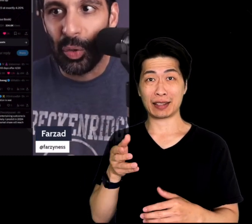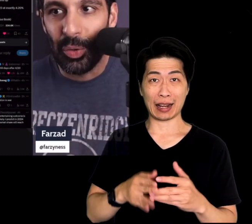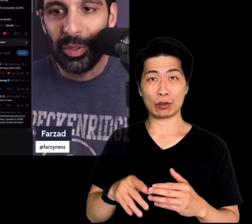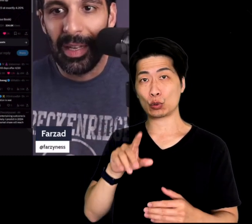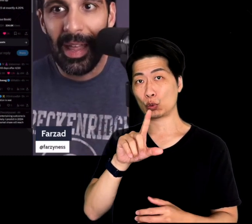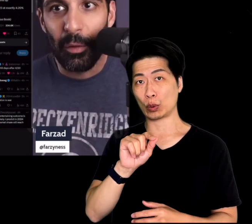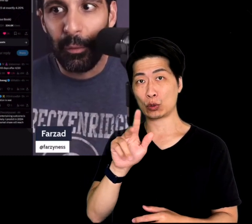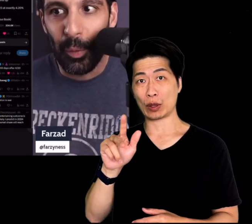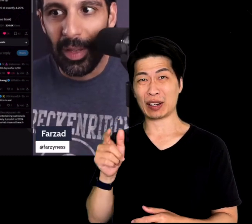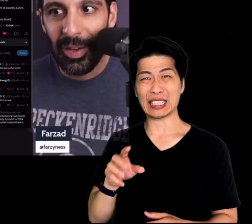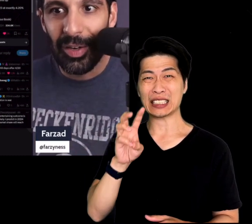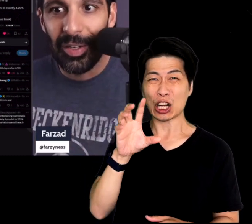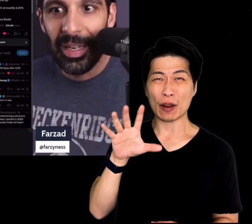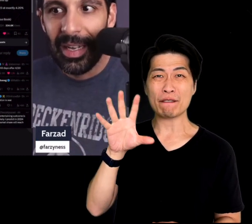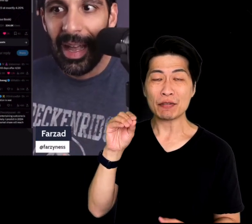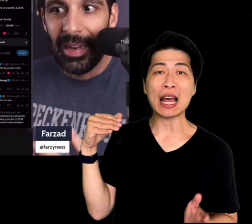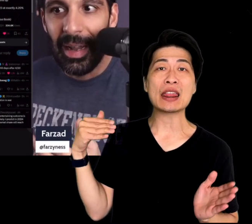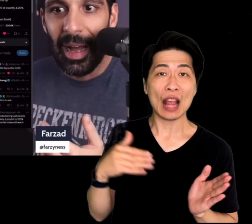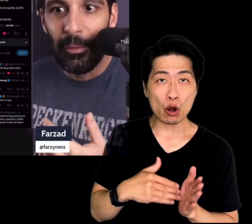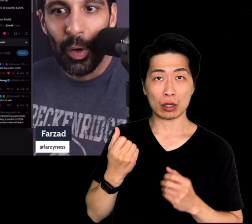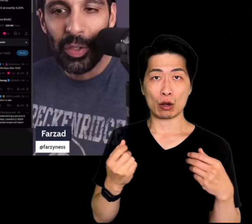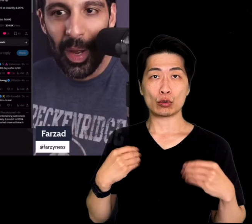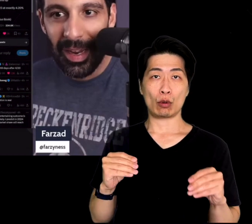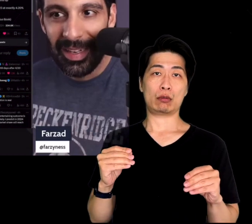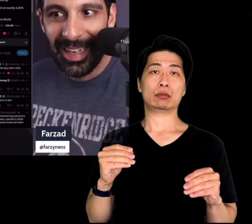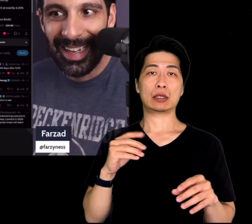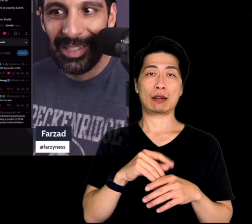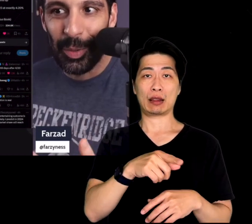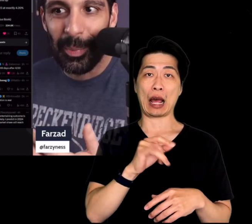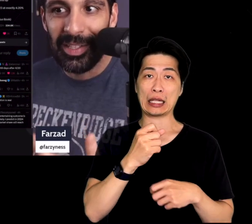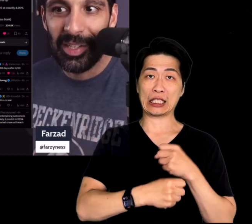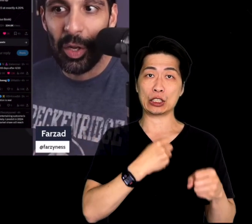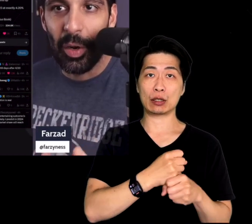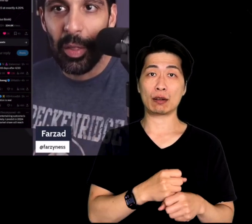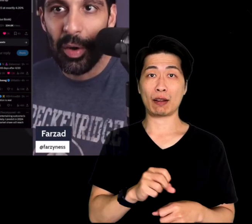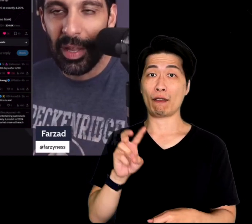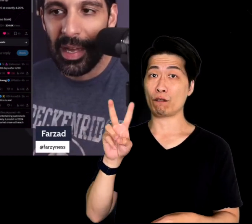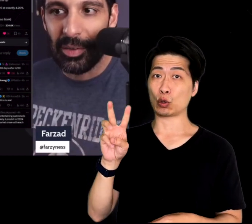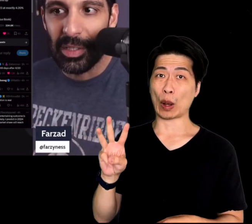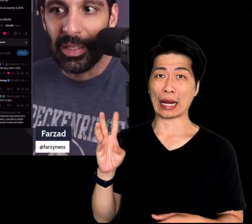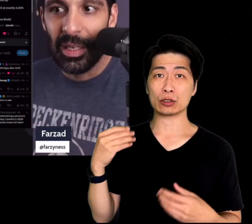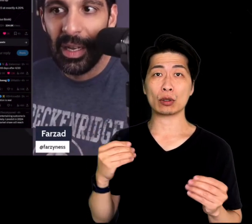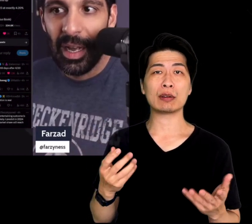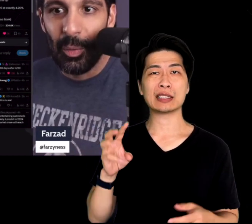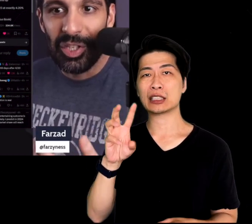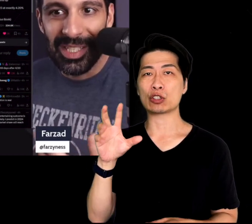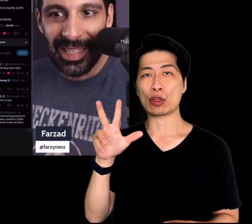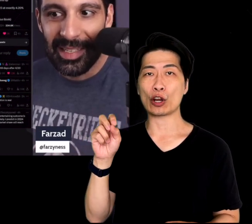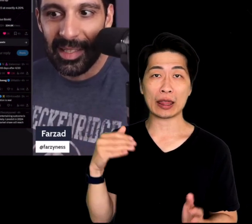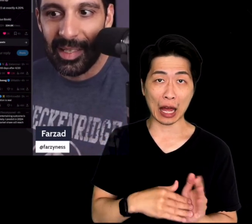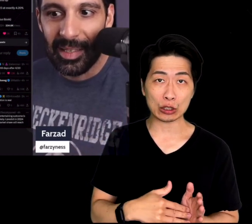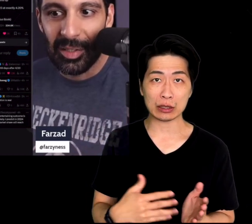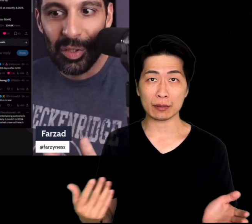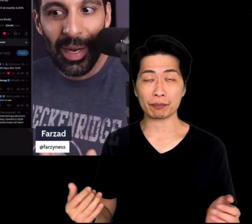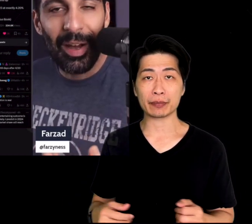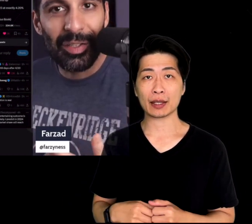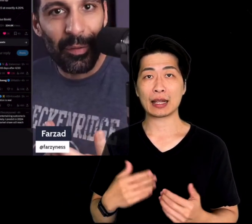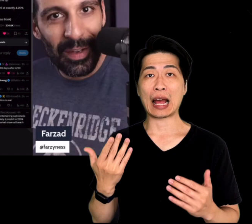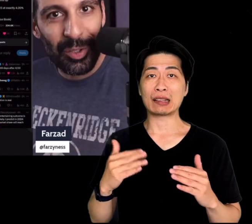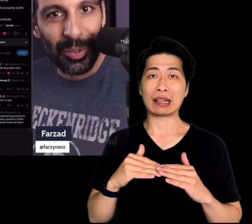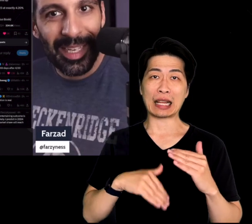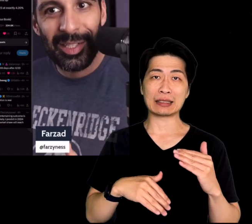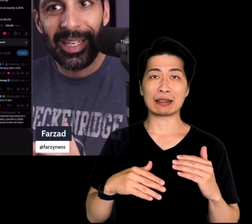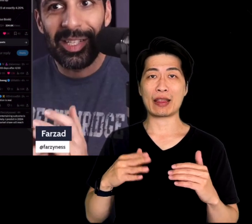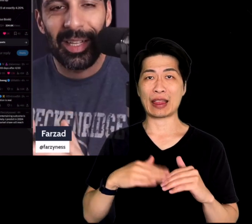cars sold in the full year, and Volkswagen sold about 630,000, which is less than Tesla. So now